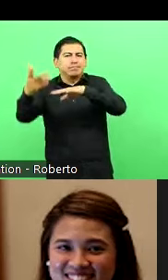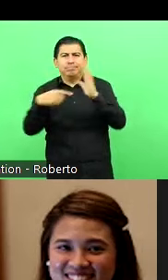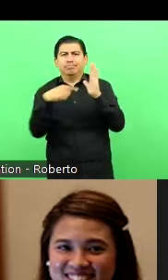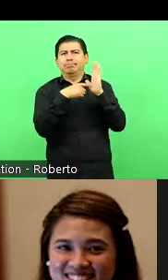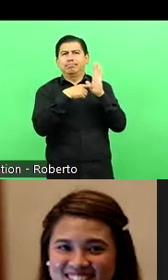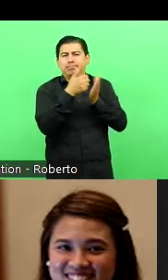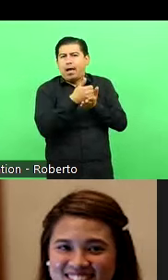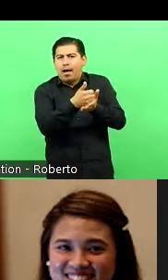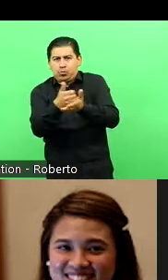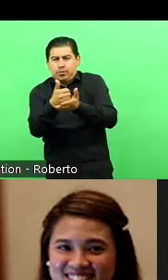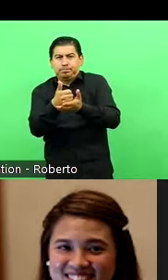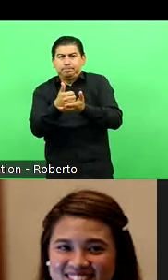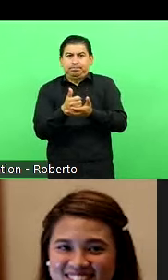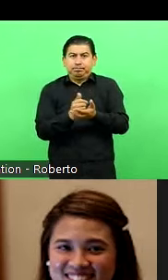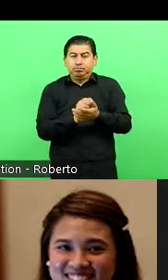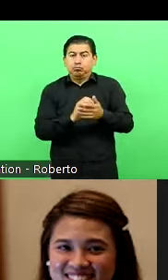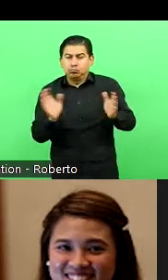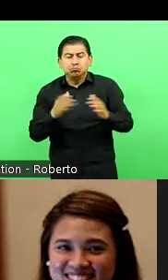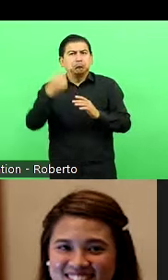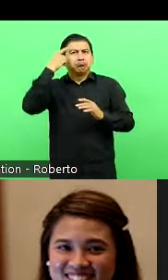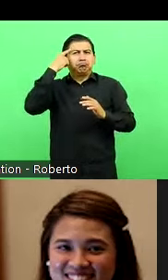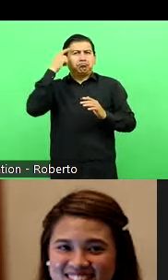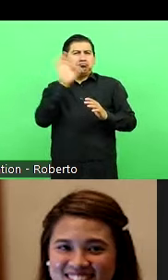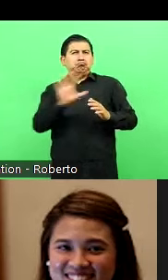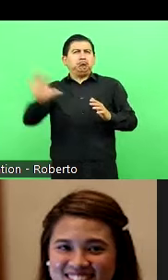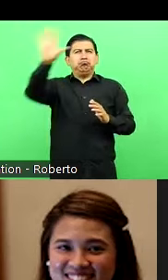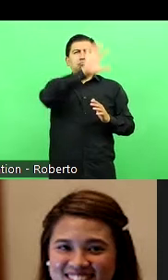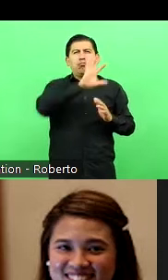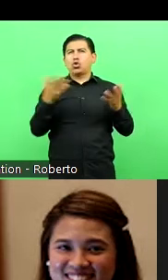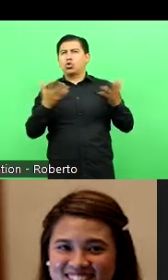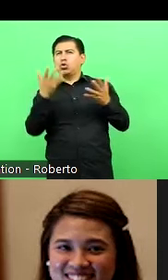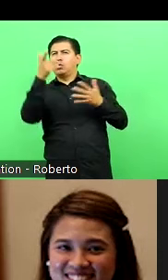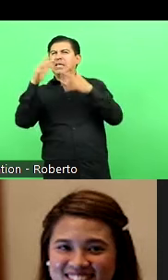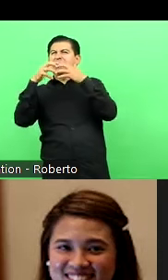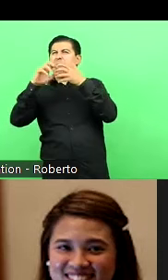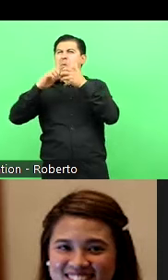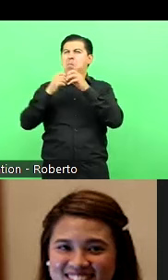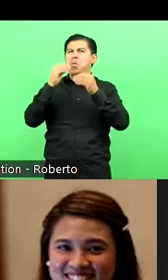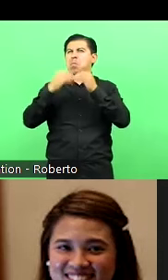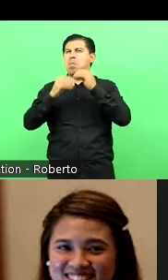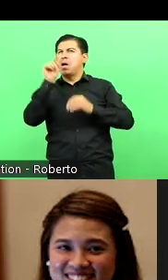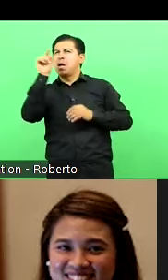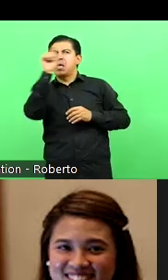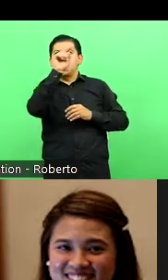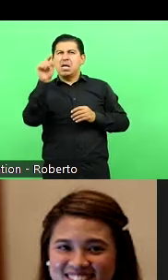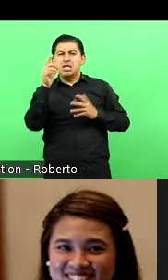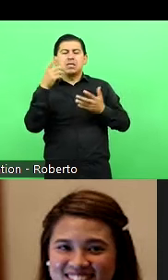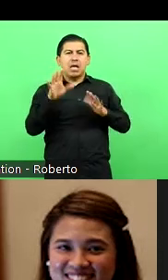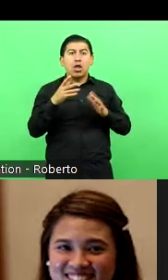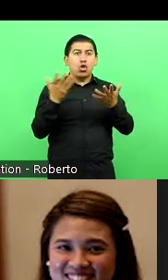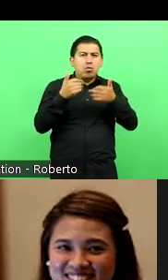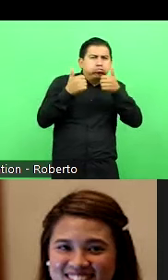gaps to um, to address. And because of the scorecard, we are able to determine that